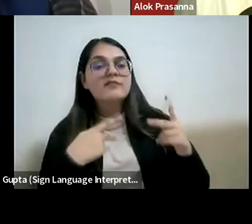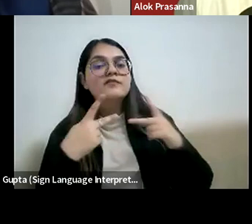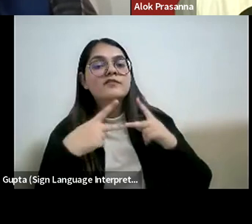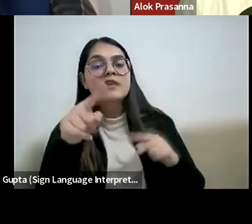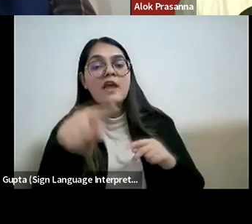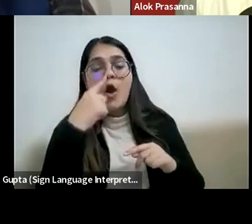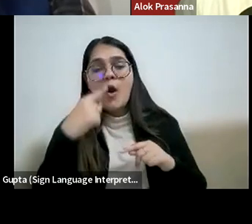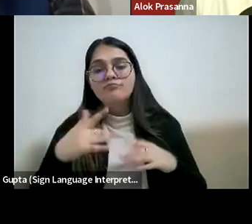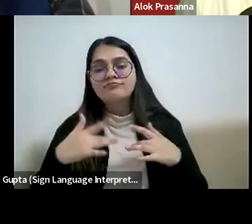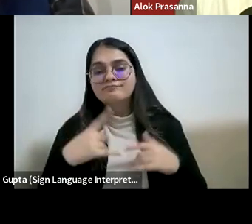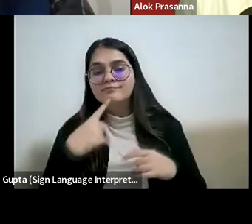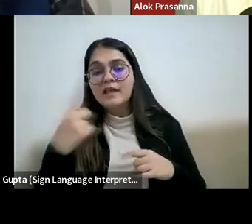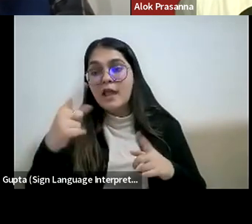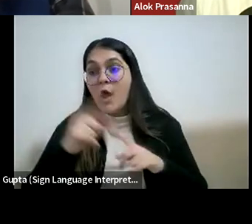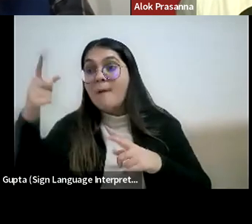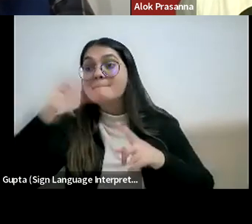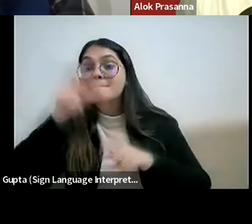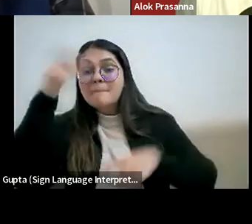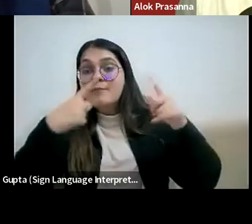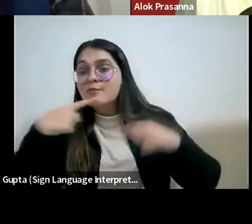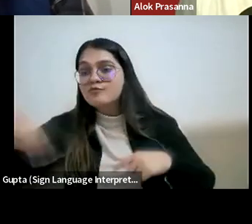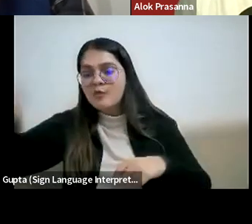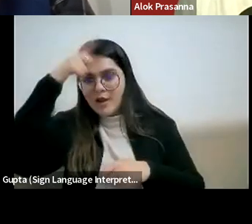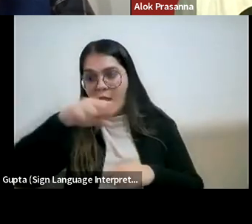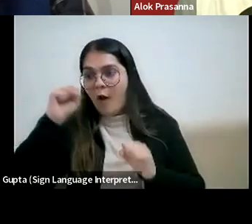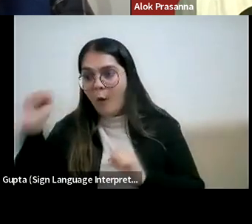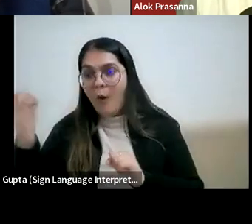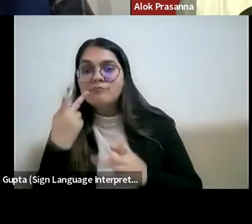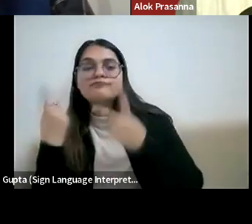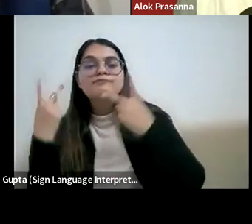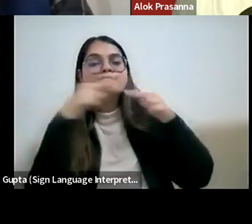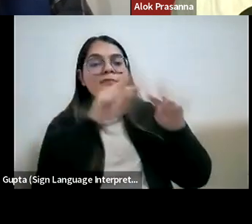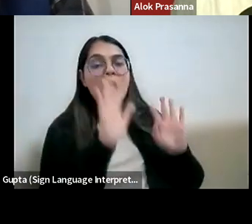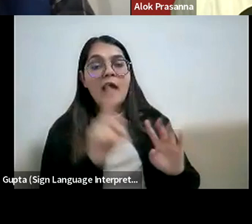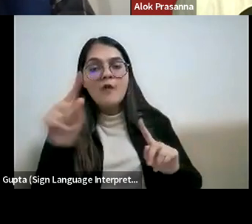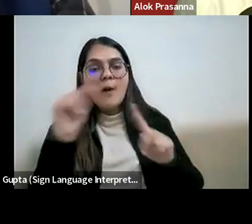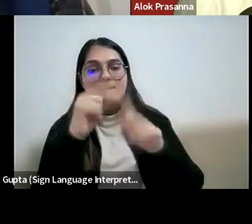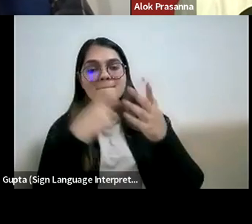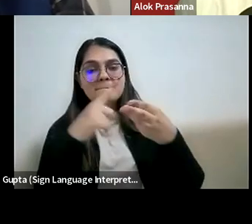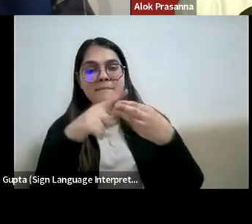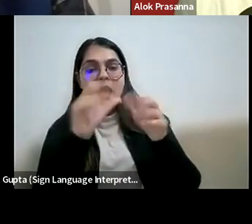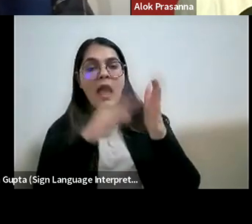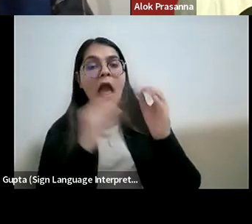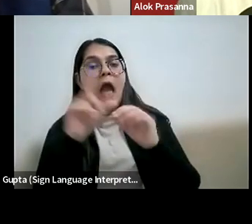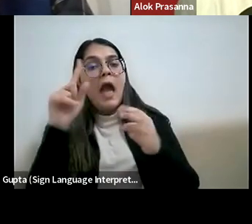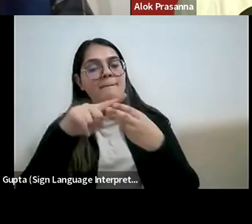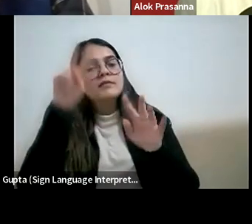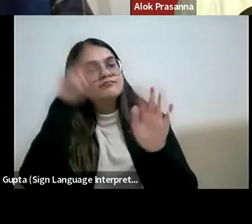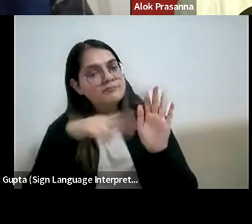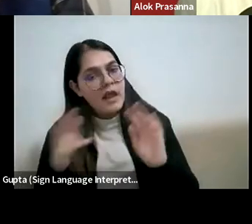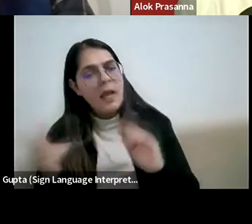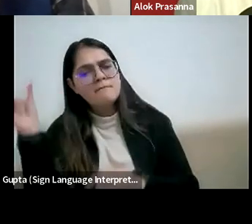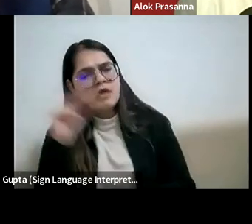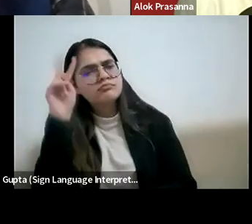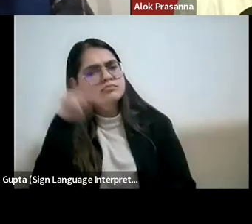heartening to know that the public is responding and is actually reading the preamble and rereading it, and